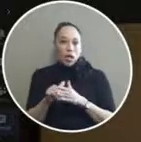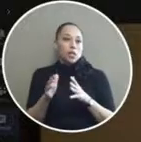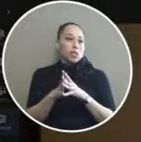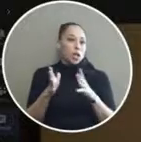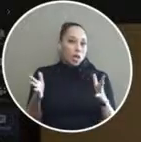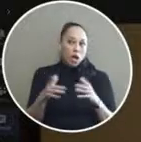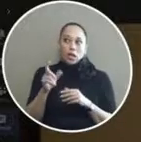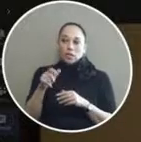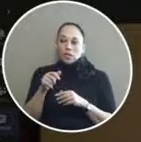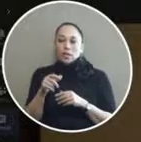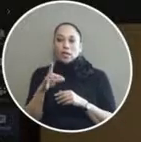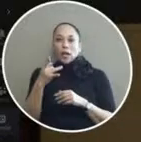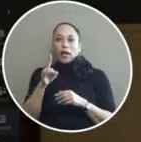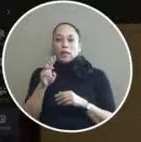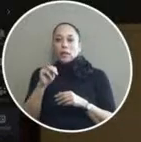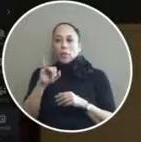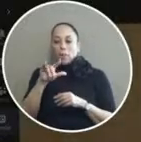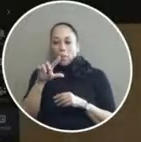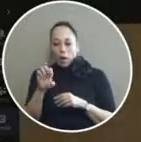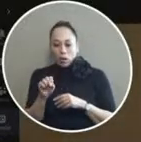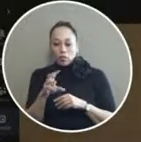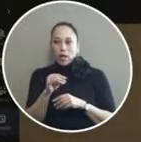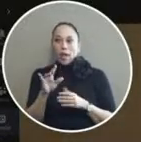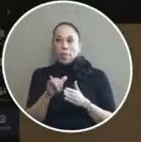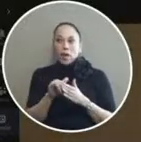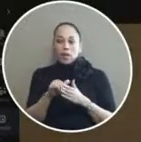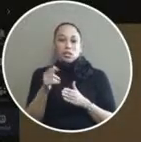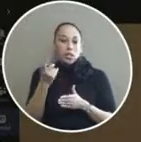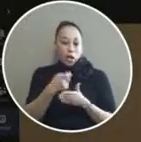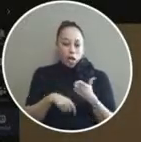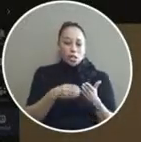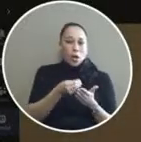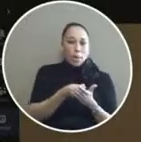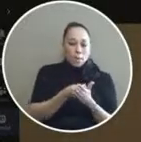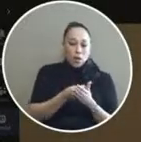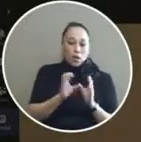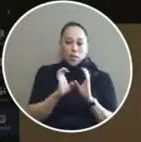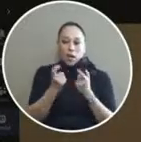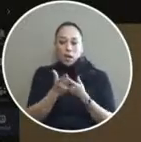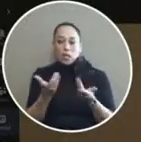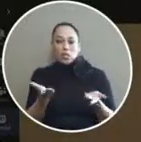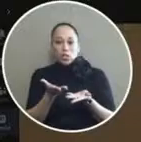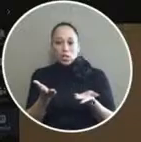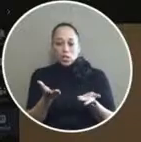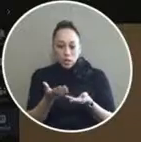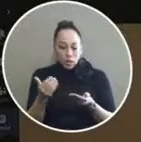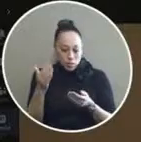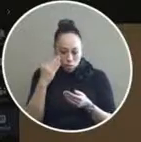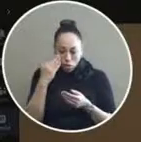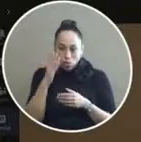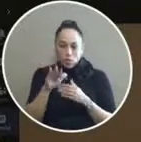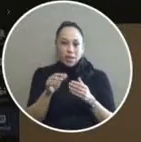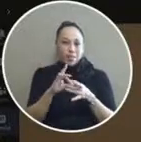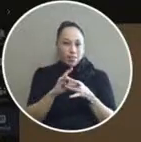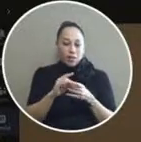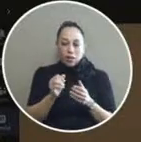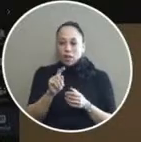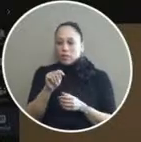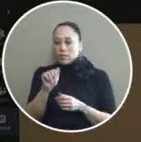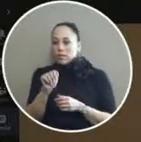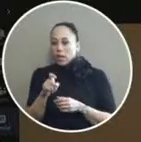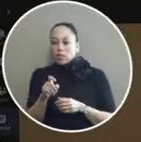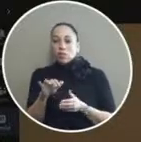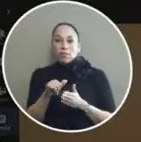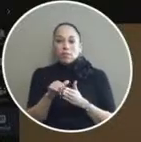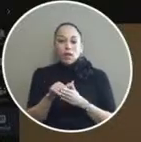less than 18 miles that were done. And all of it just cost money. The council hears an earful all the time about taxes. And so